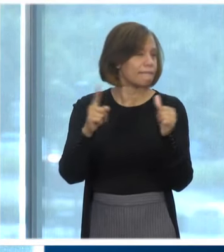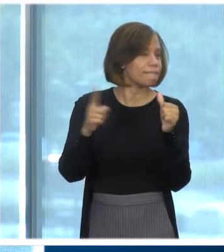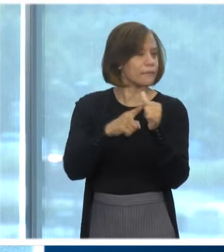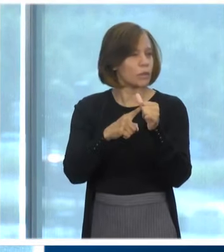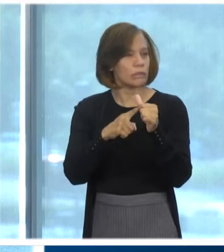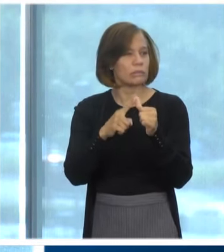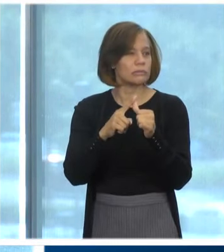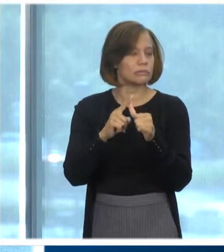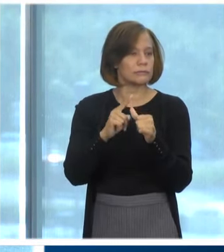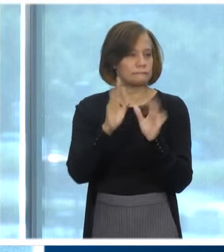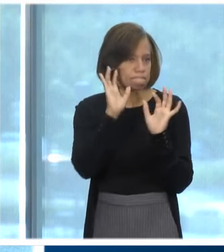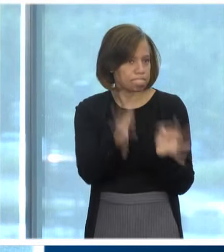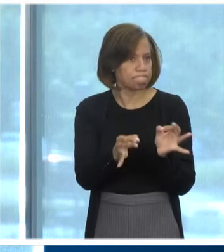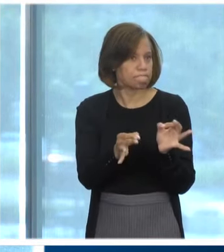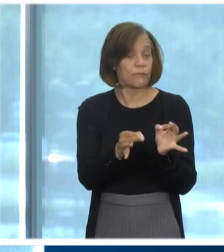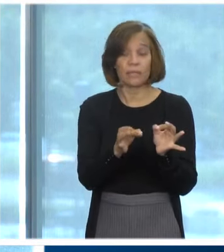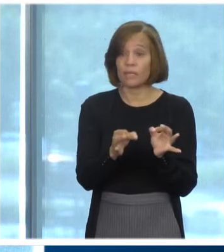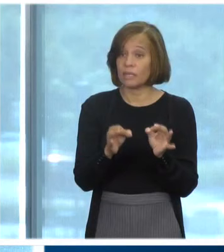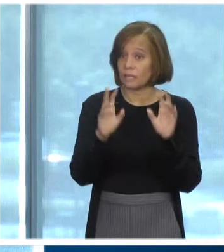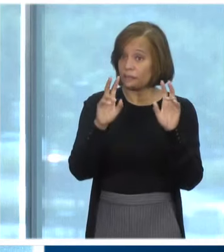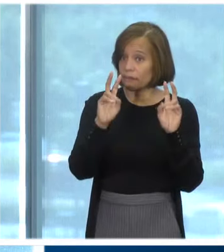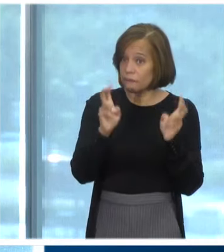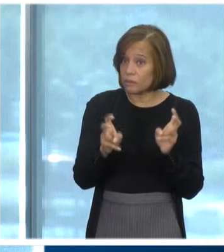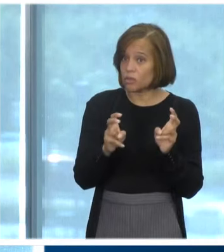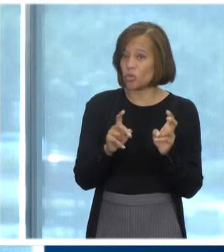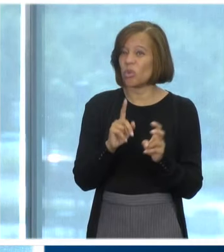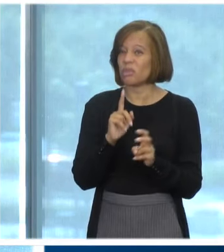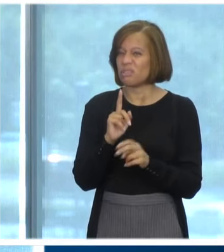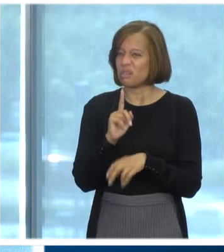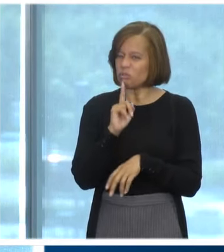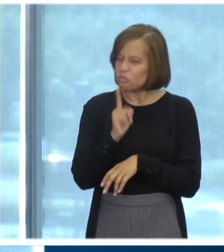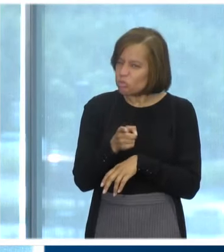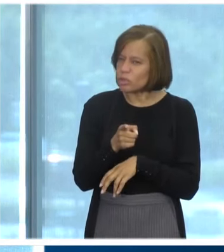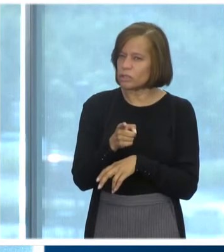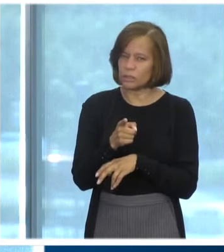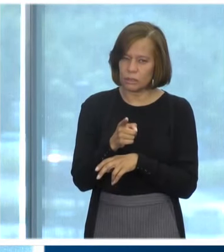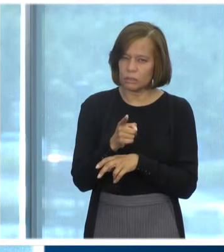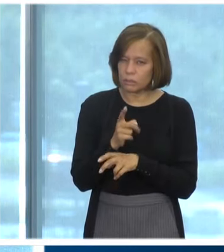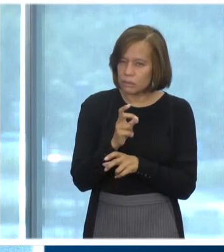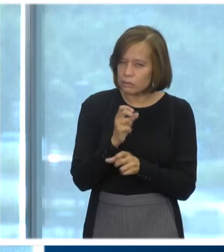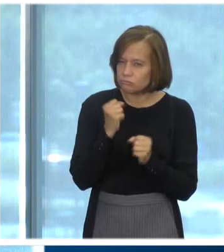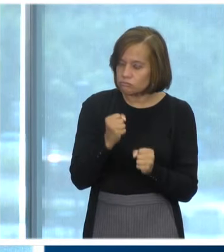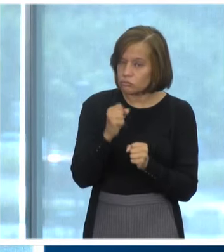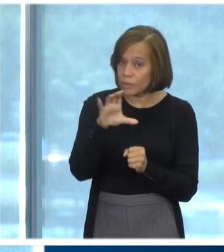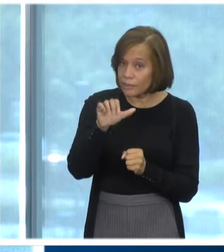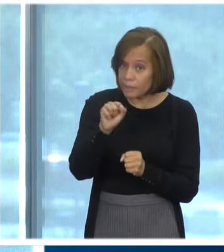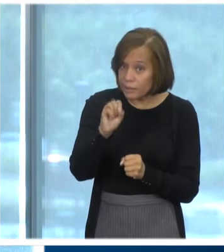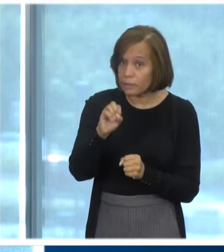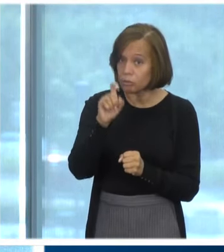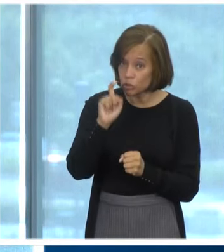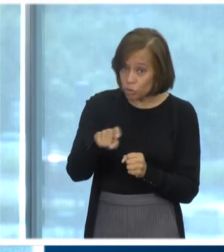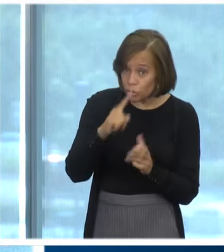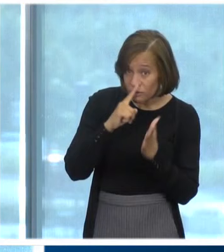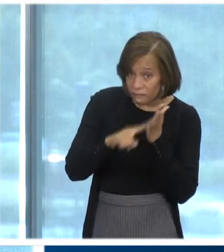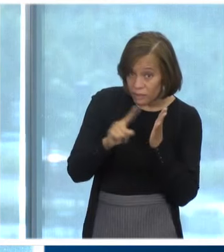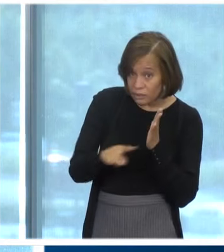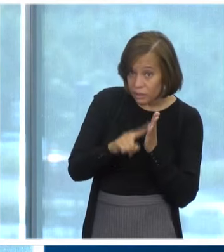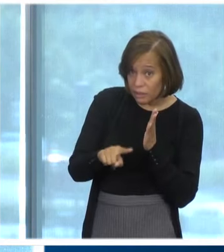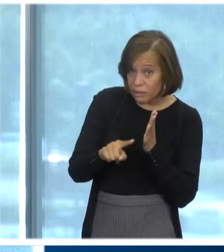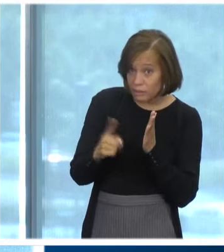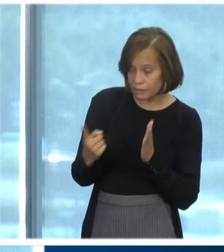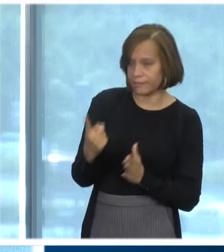use or whether the issue the citizen raised rose to the level of a potential use of force and therefore should be investigated. For